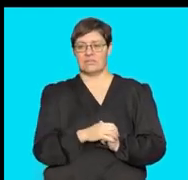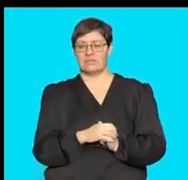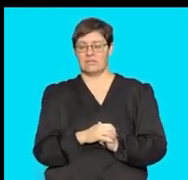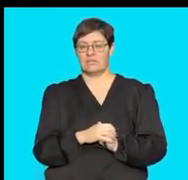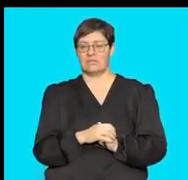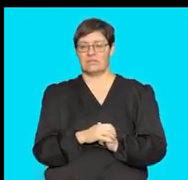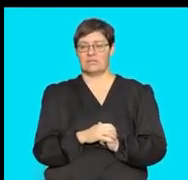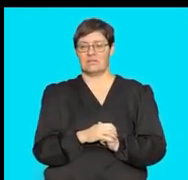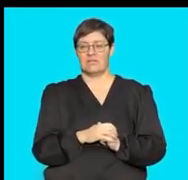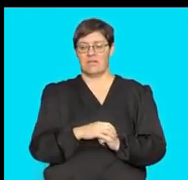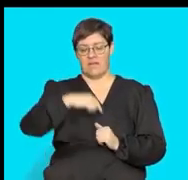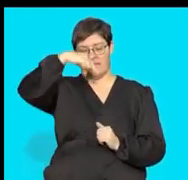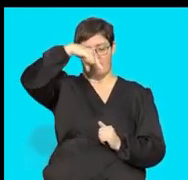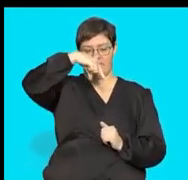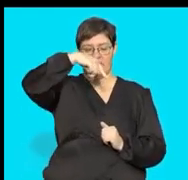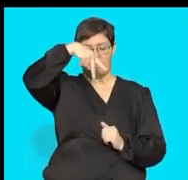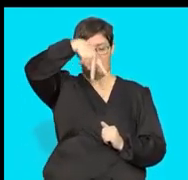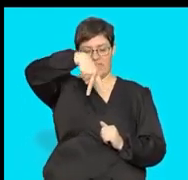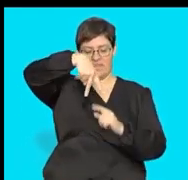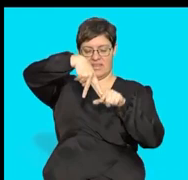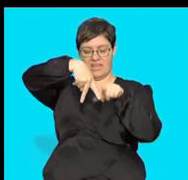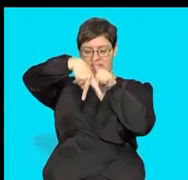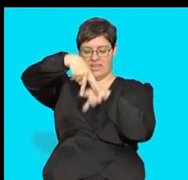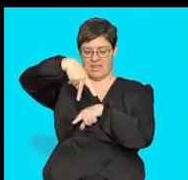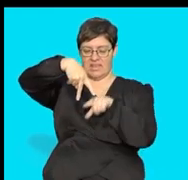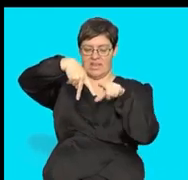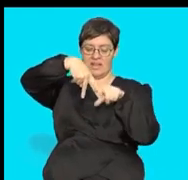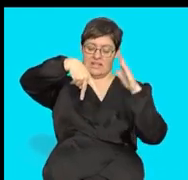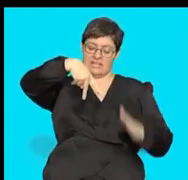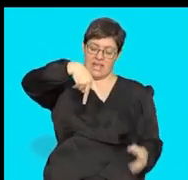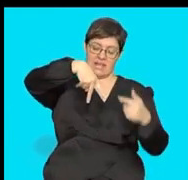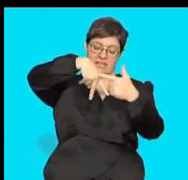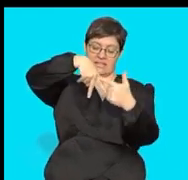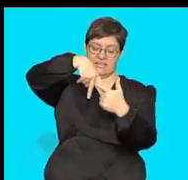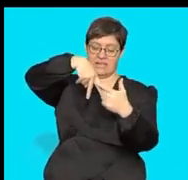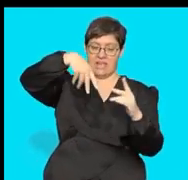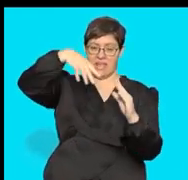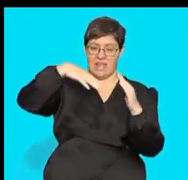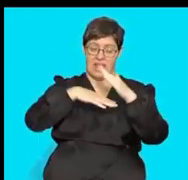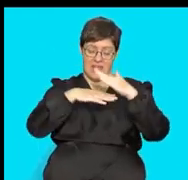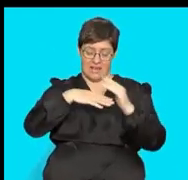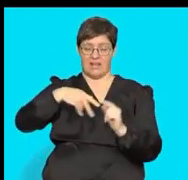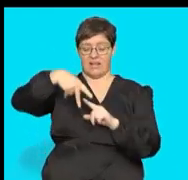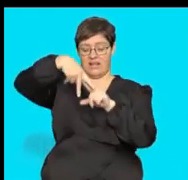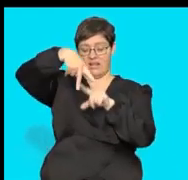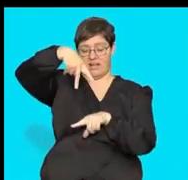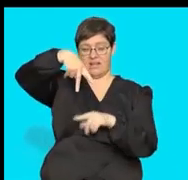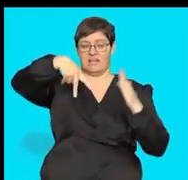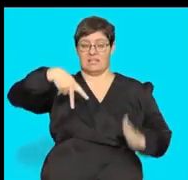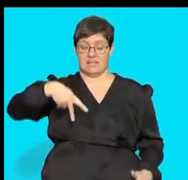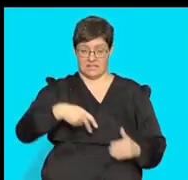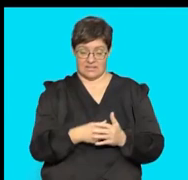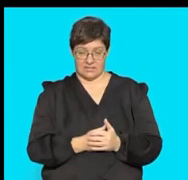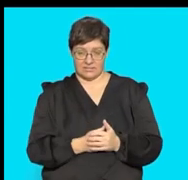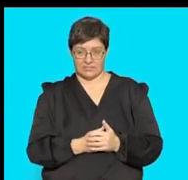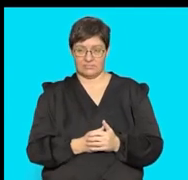this V pattern here. So we've got side, angle, side. Okay, so the version